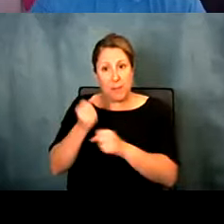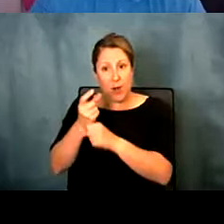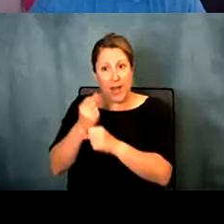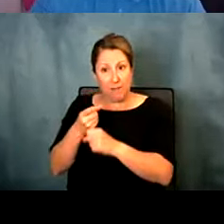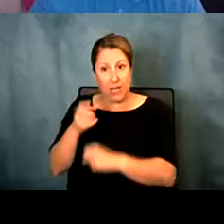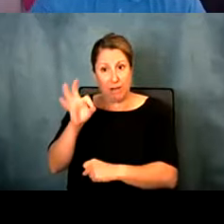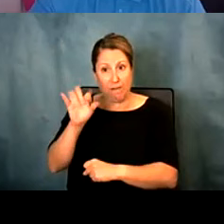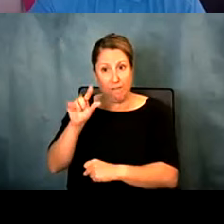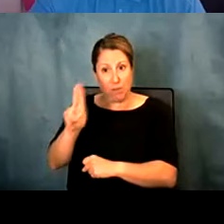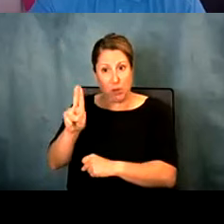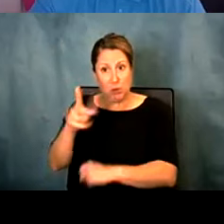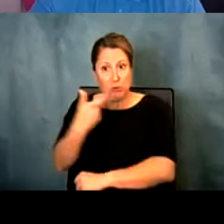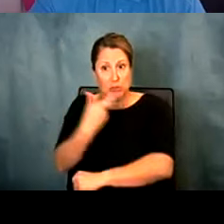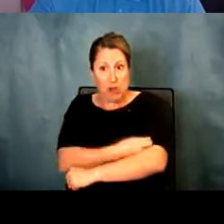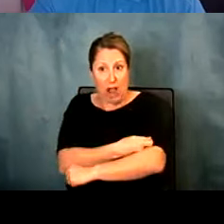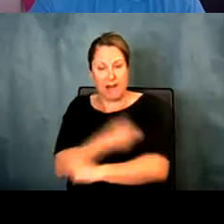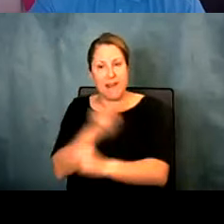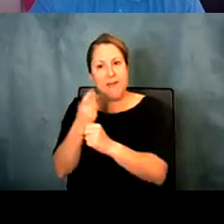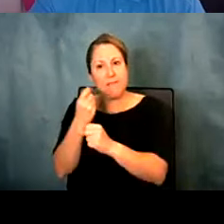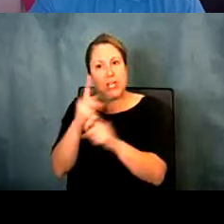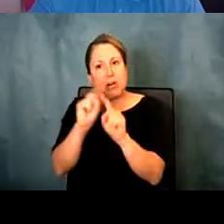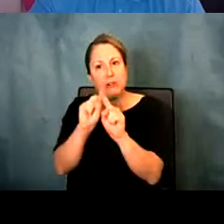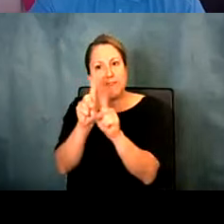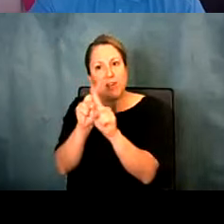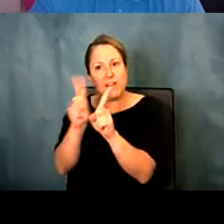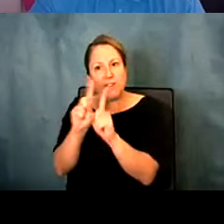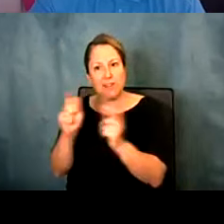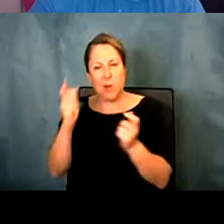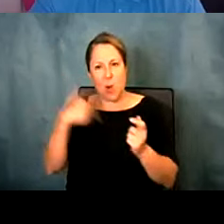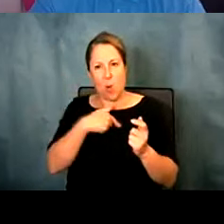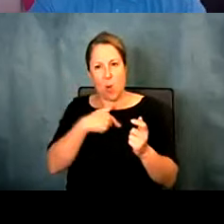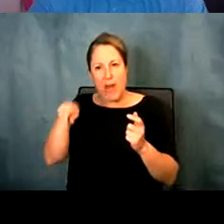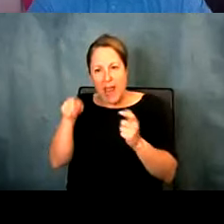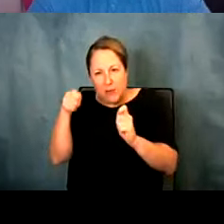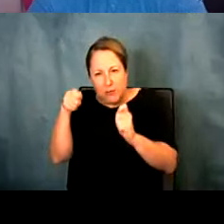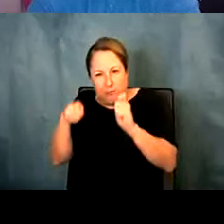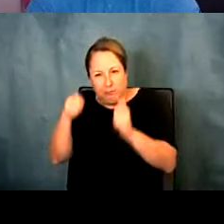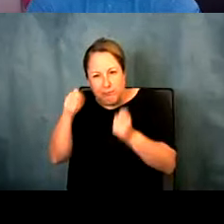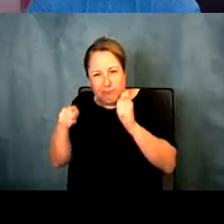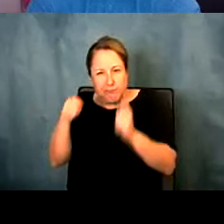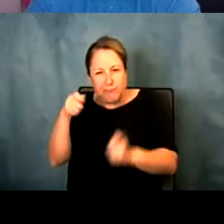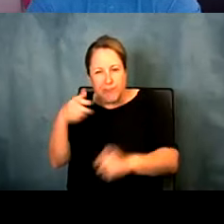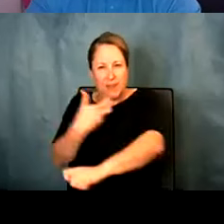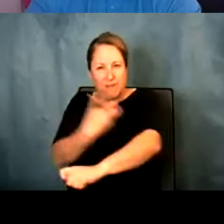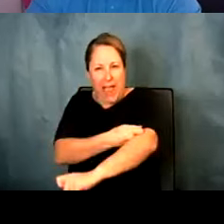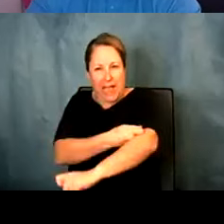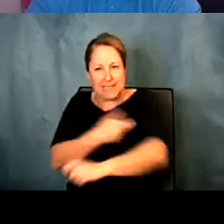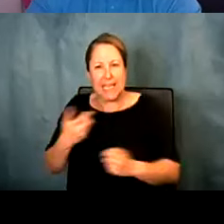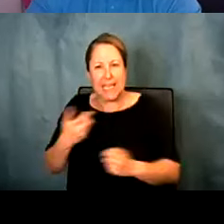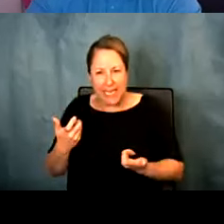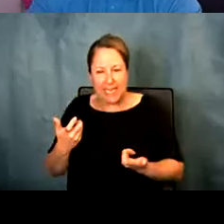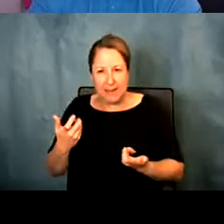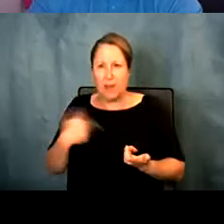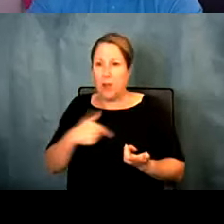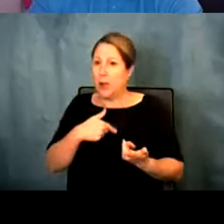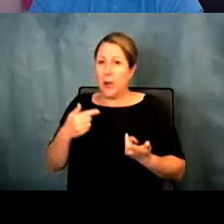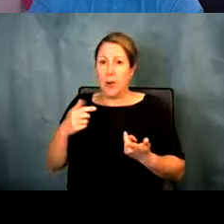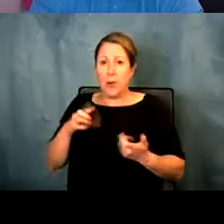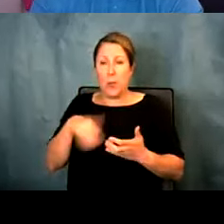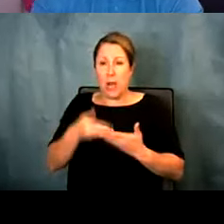year because we change the vaccine based on what variant is out and predominant. We're all still dealing with